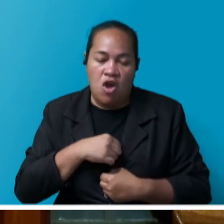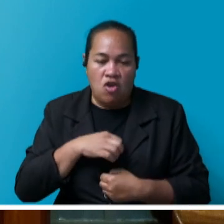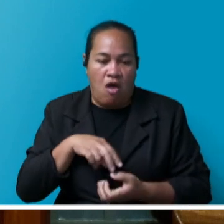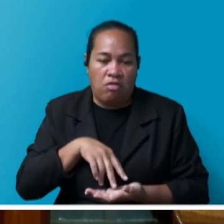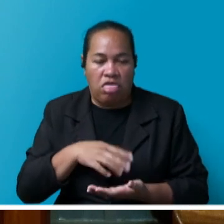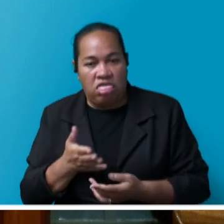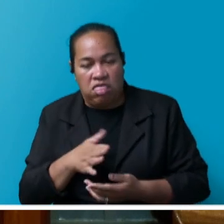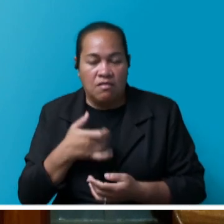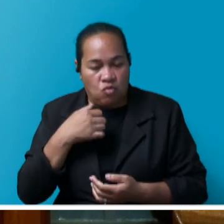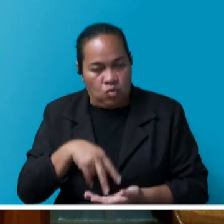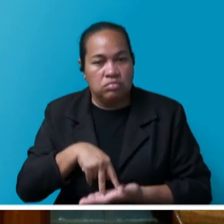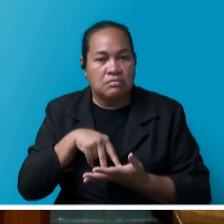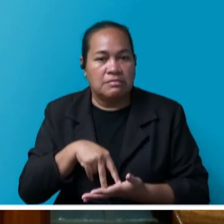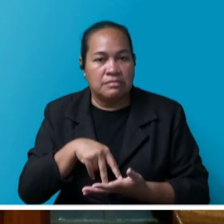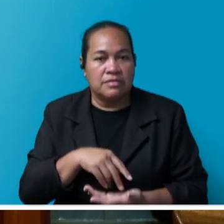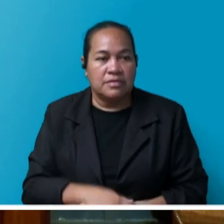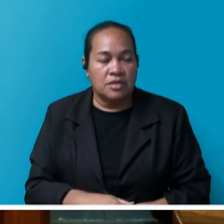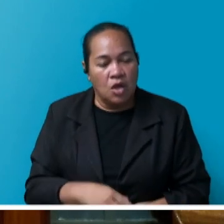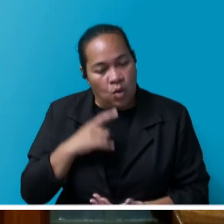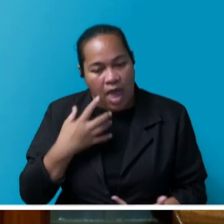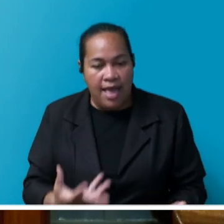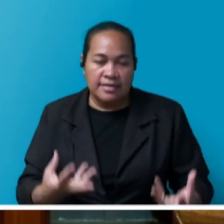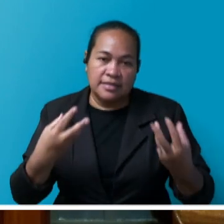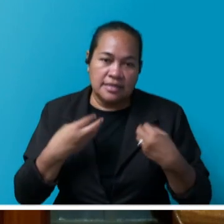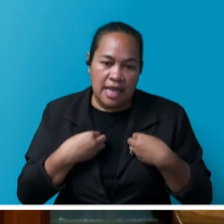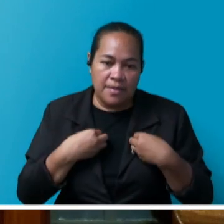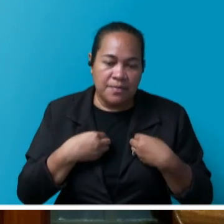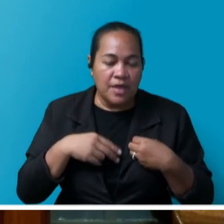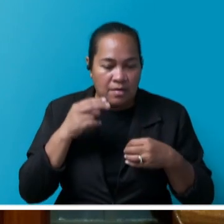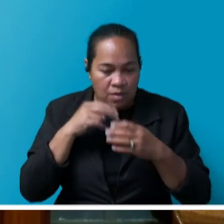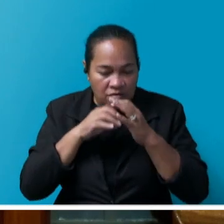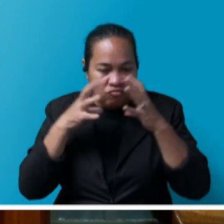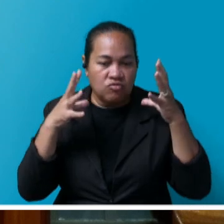Let us embrace the President's vision with unity,